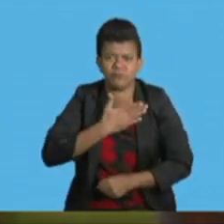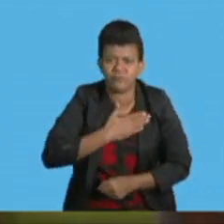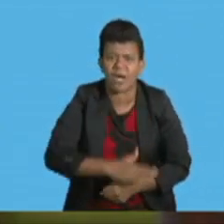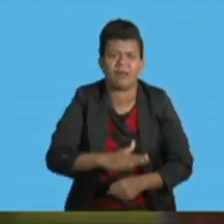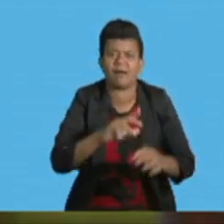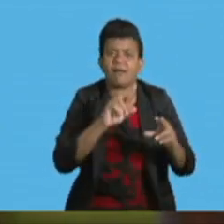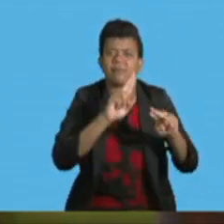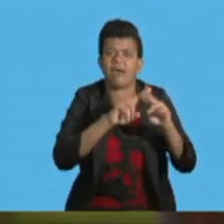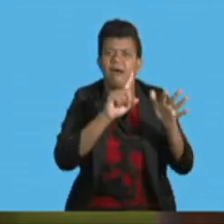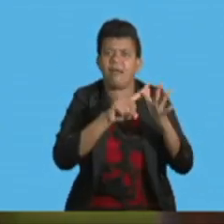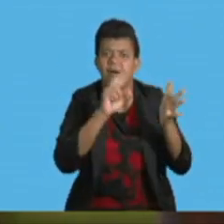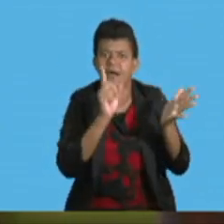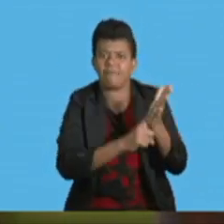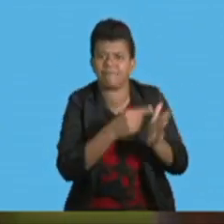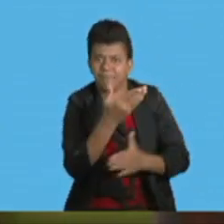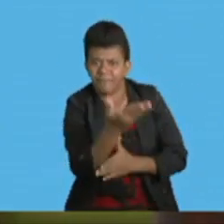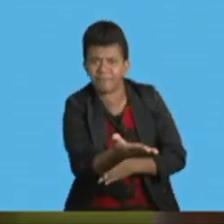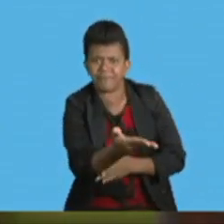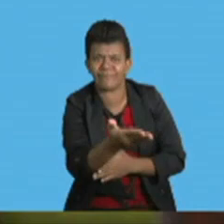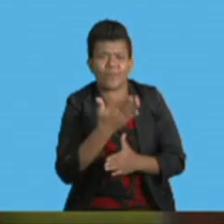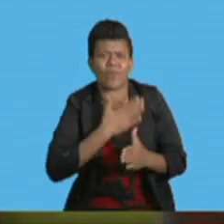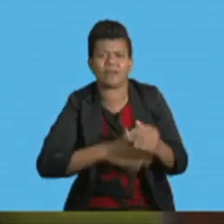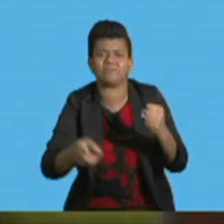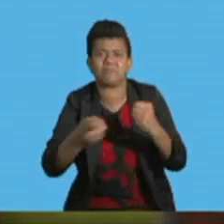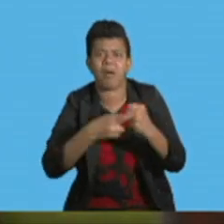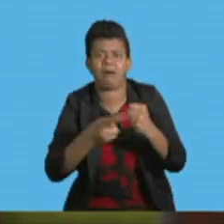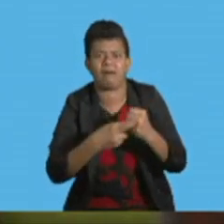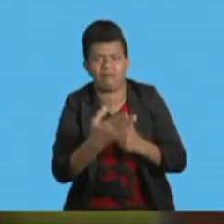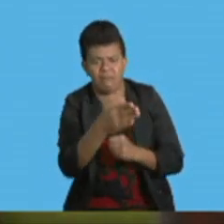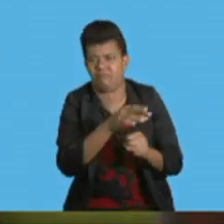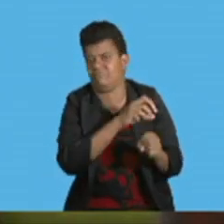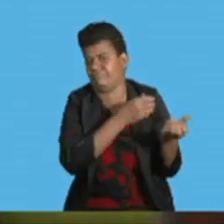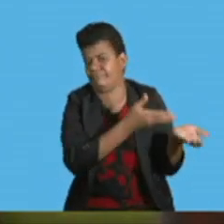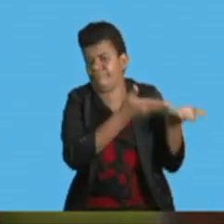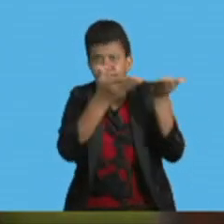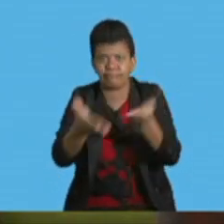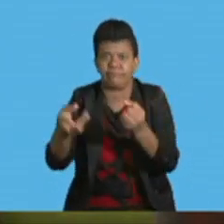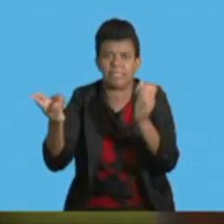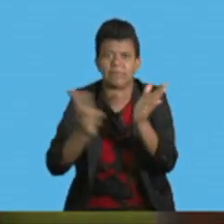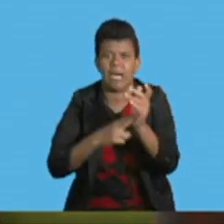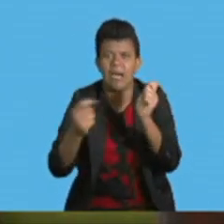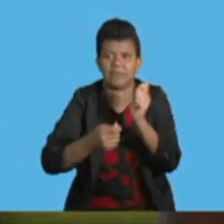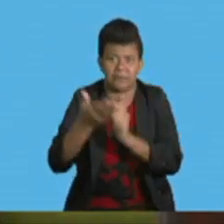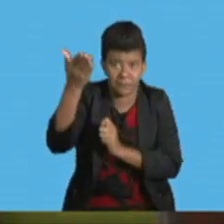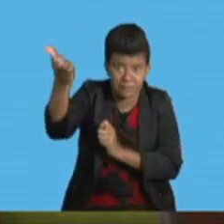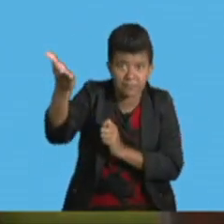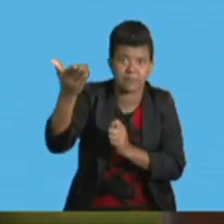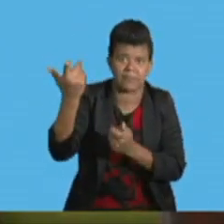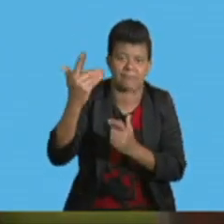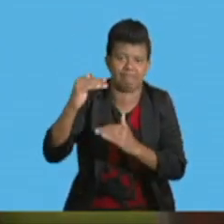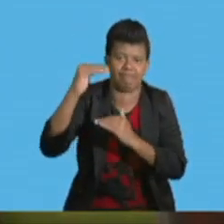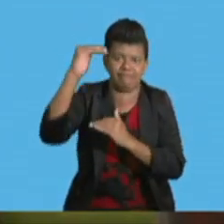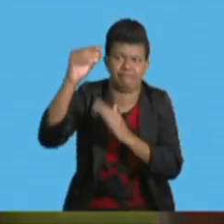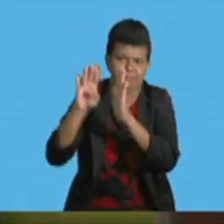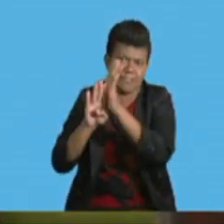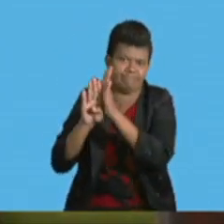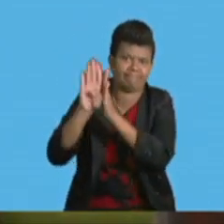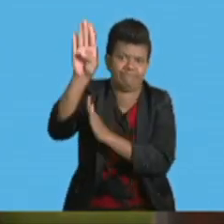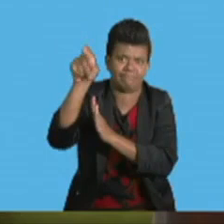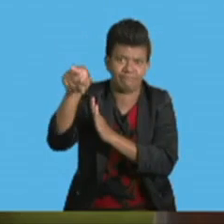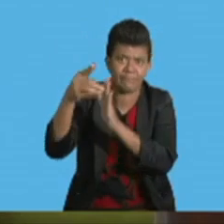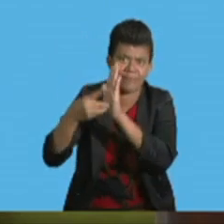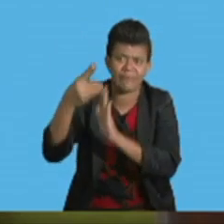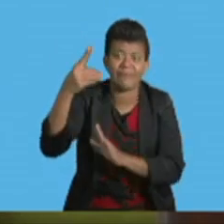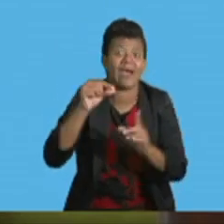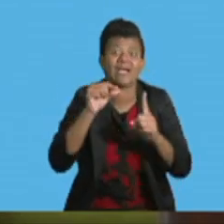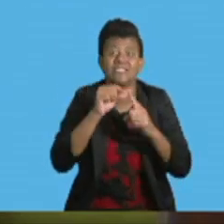half-life refurbishment of the Monasabu hydroelectric scheme. This will enhance and complement the implementation of our PDP and to achieve